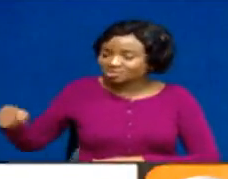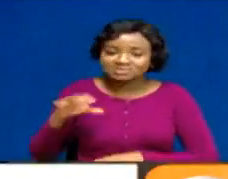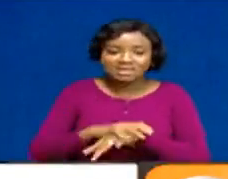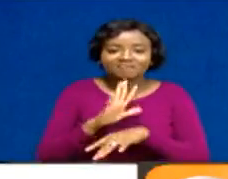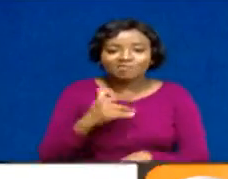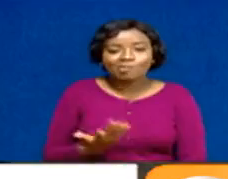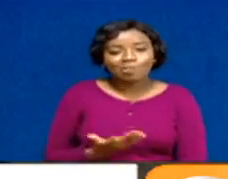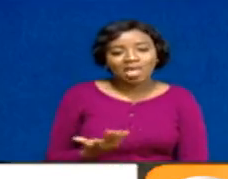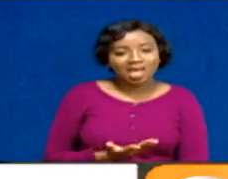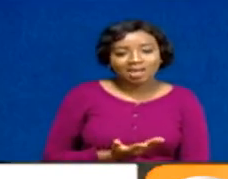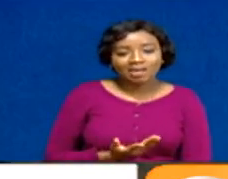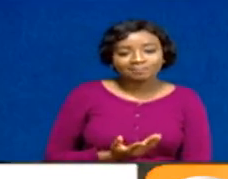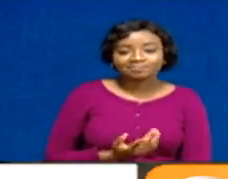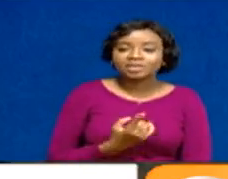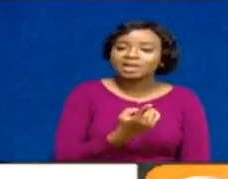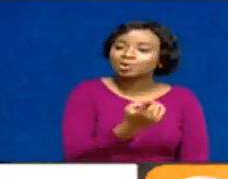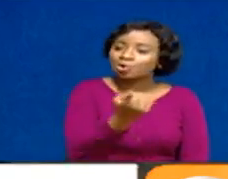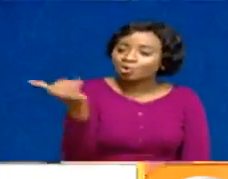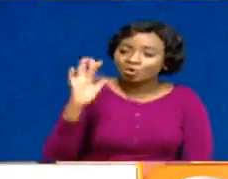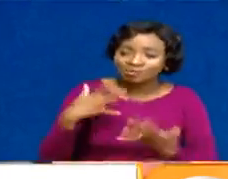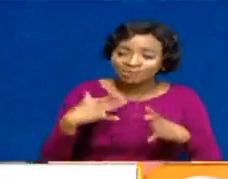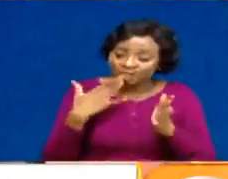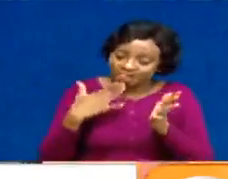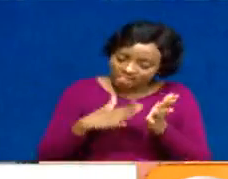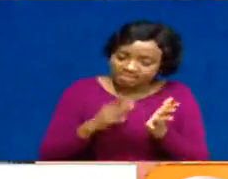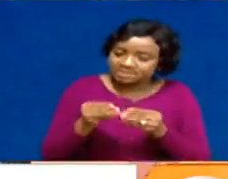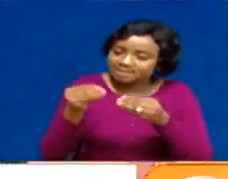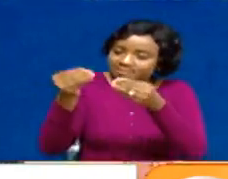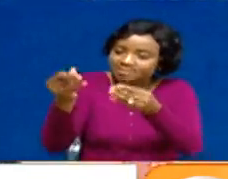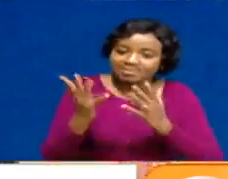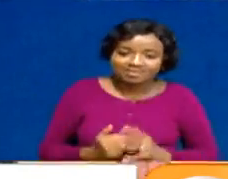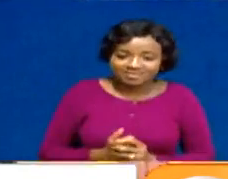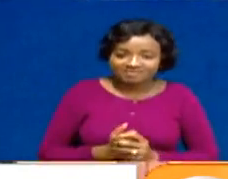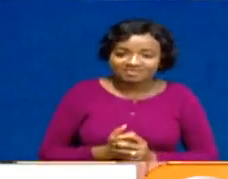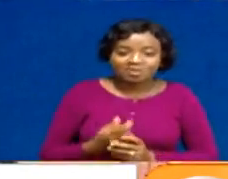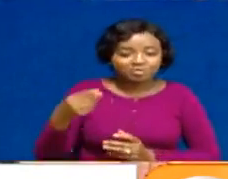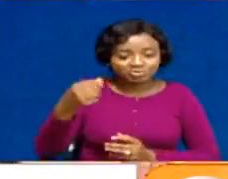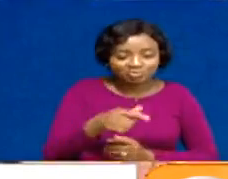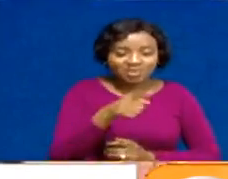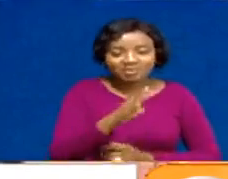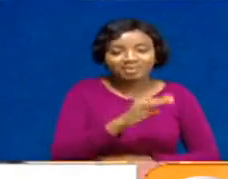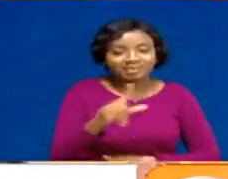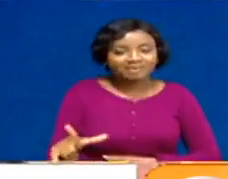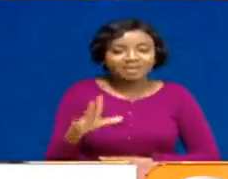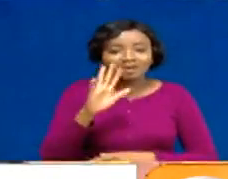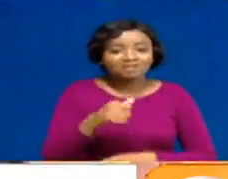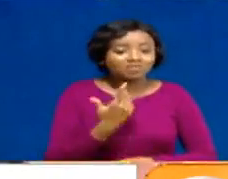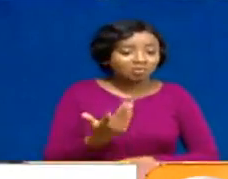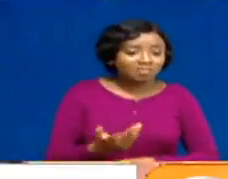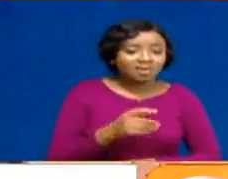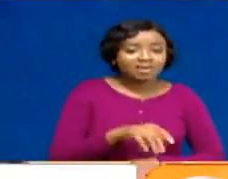kila mtu ampewa bana ile bili yake kulipa plot. Kuanzia milioni mbili, mpaka milioni